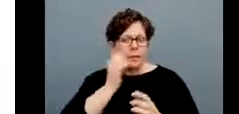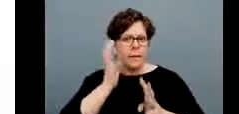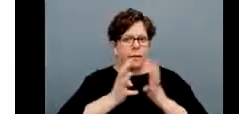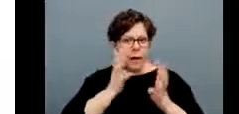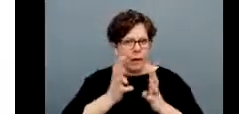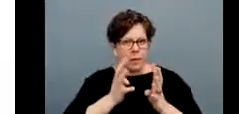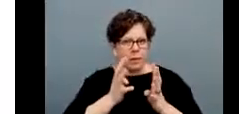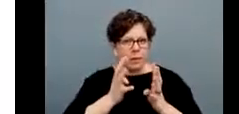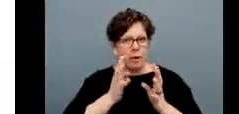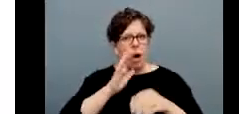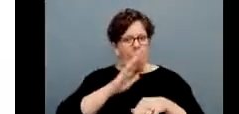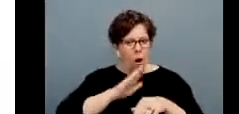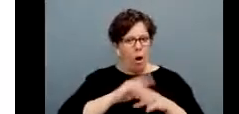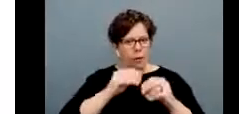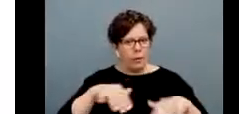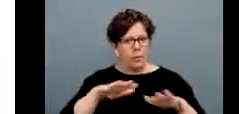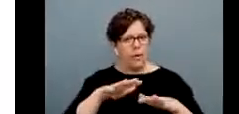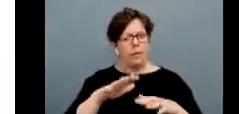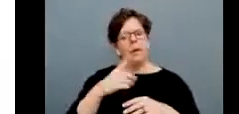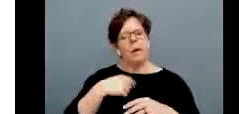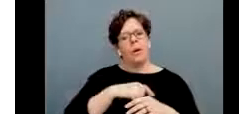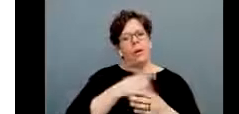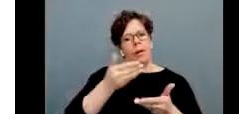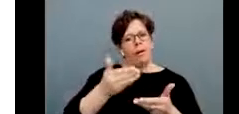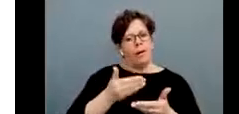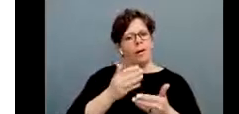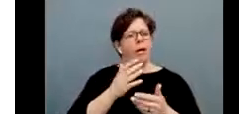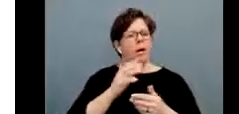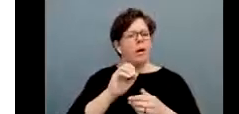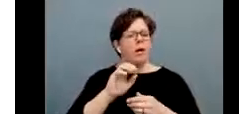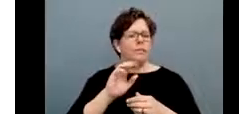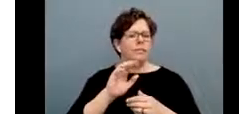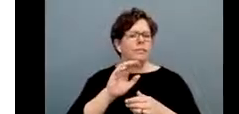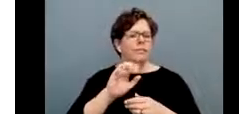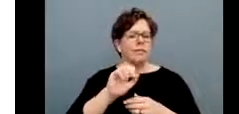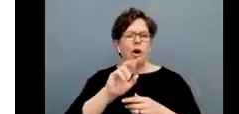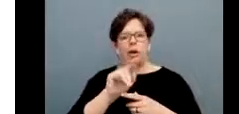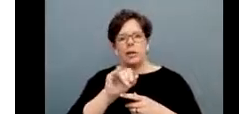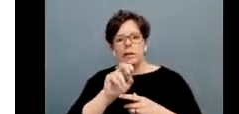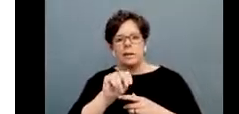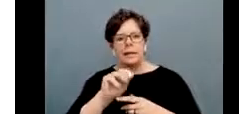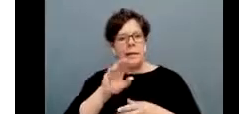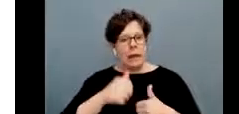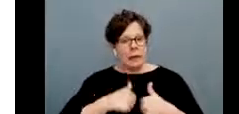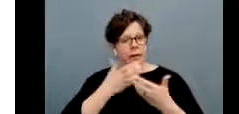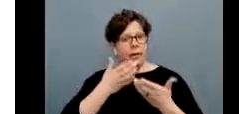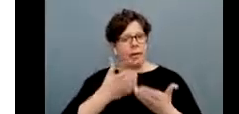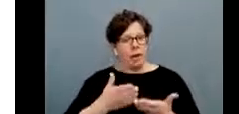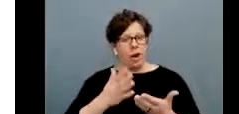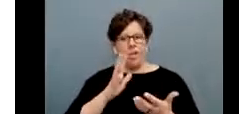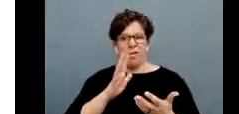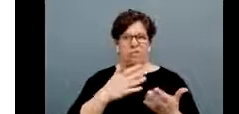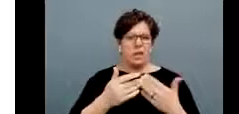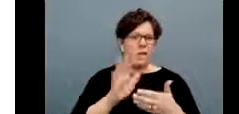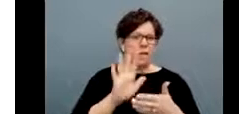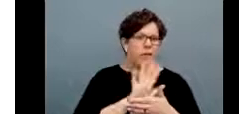through our Artist in Residence program, which brings artists, writers, filmmakers, and other creative individuals from around the nation to live and